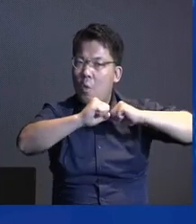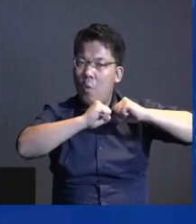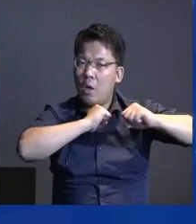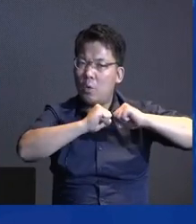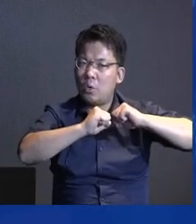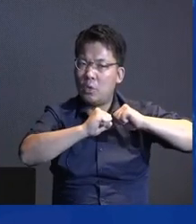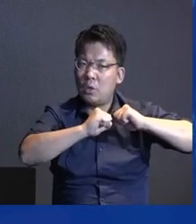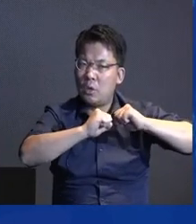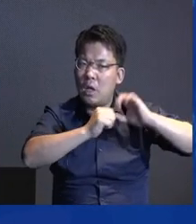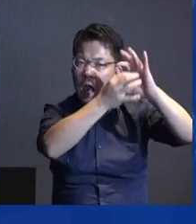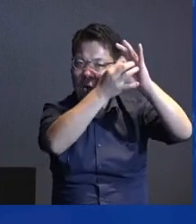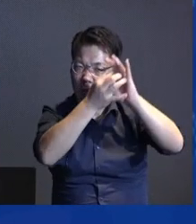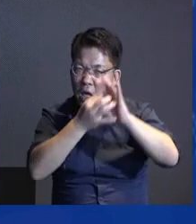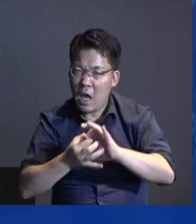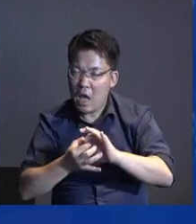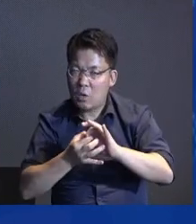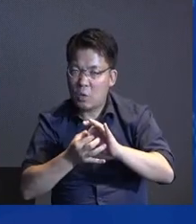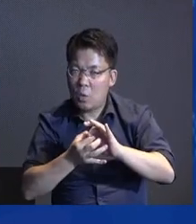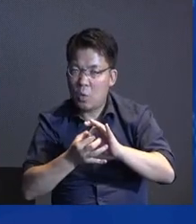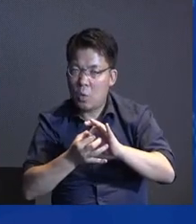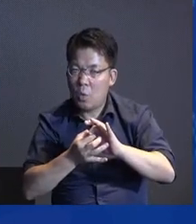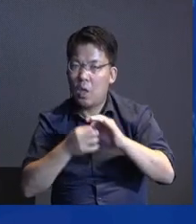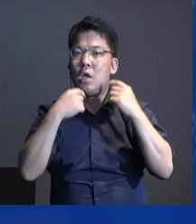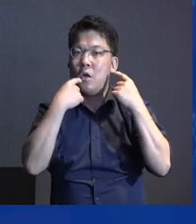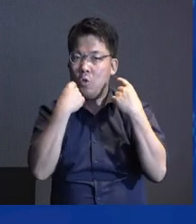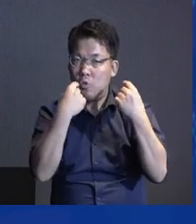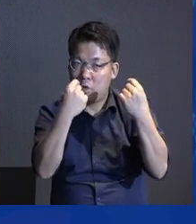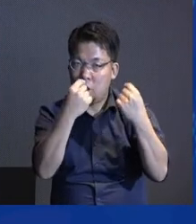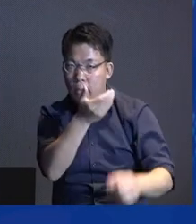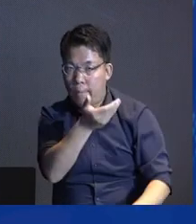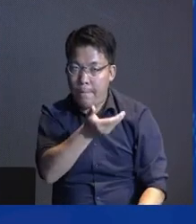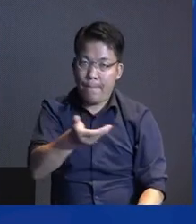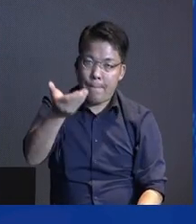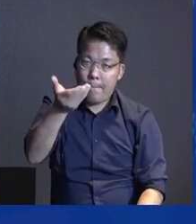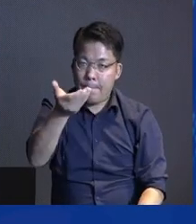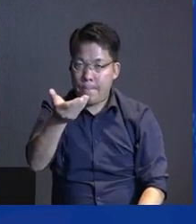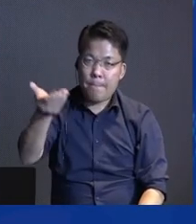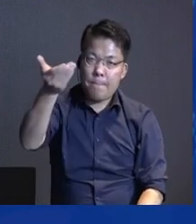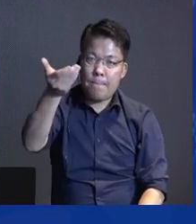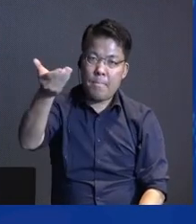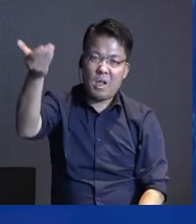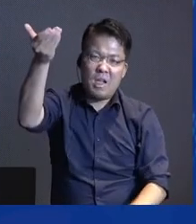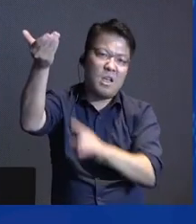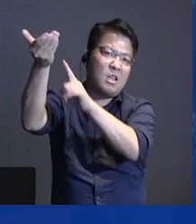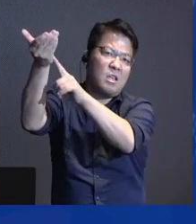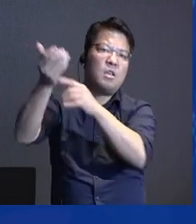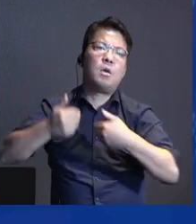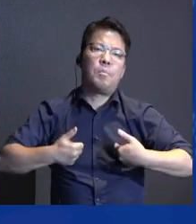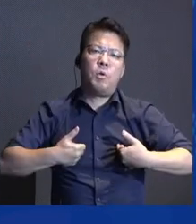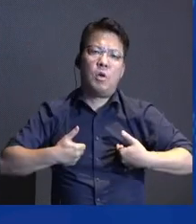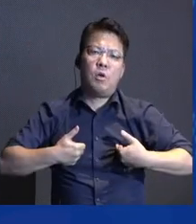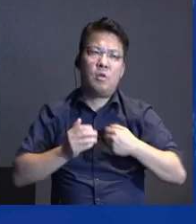anticipation of the problems. It's important to deepen mutual understanding.